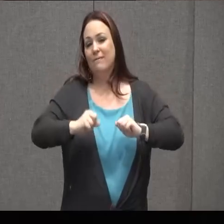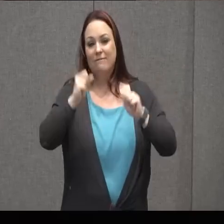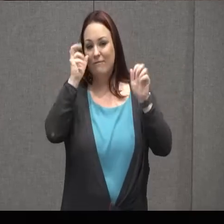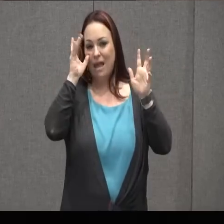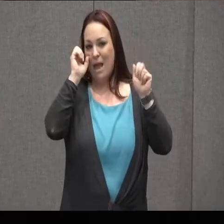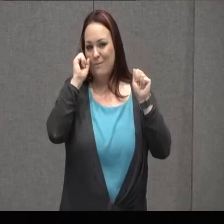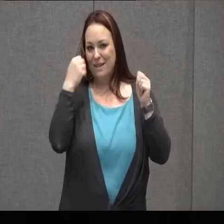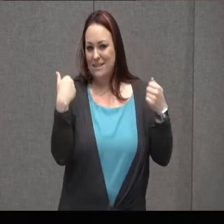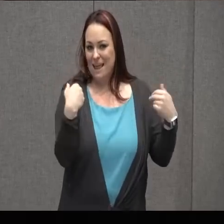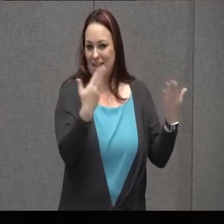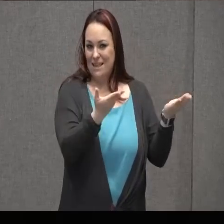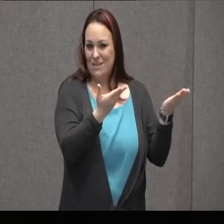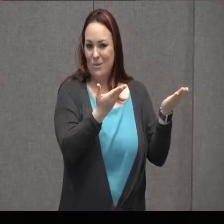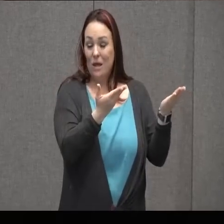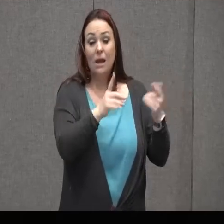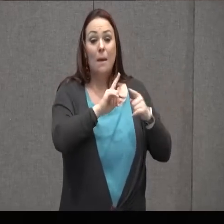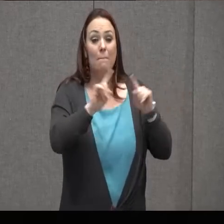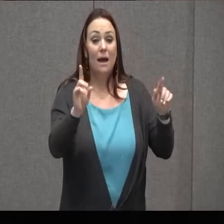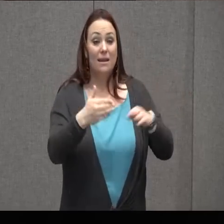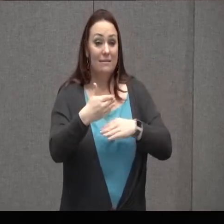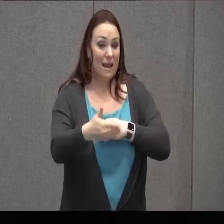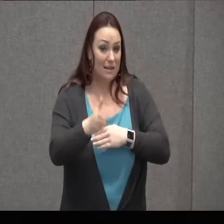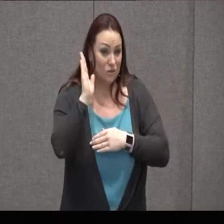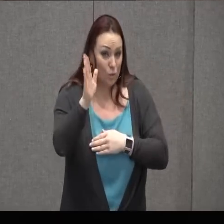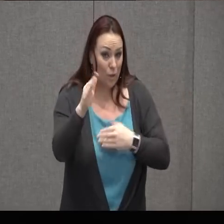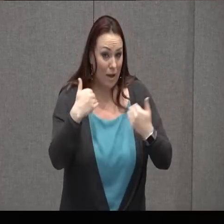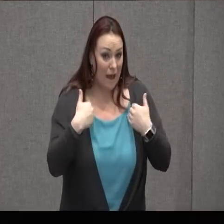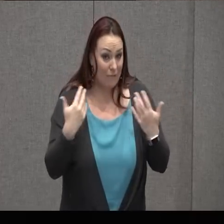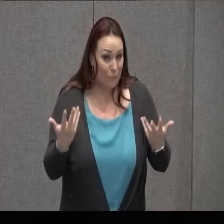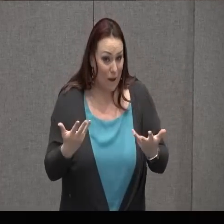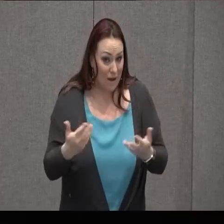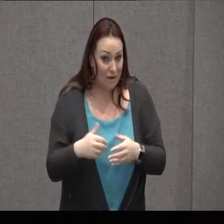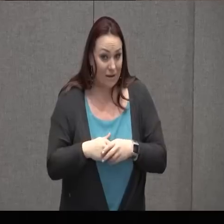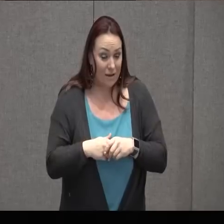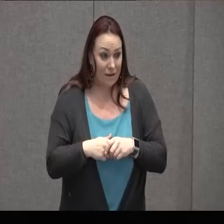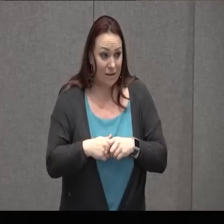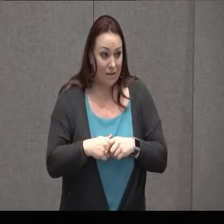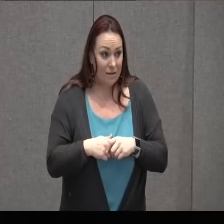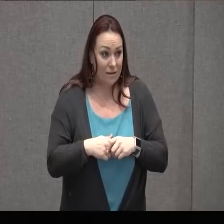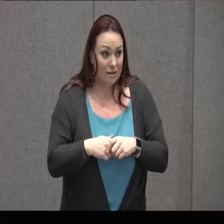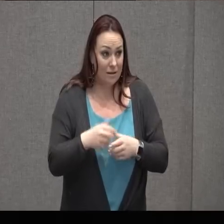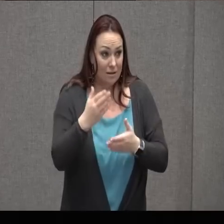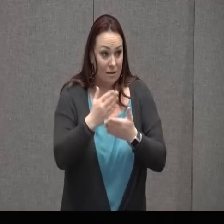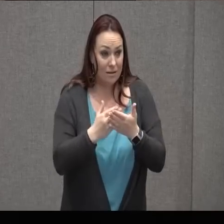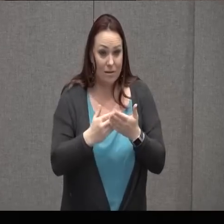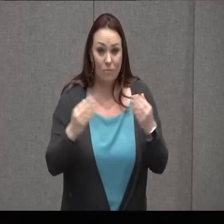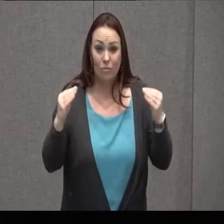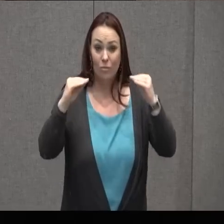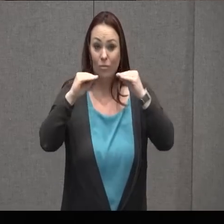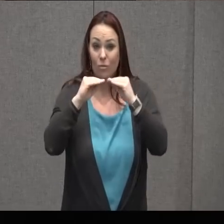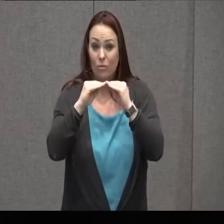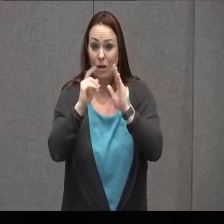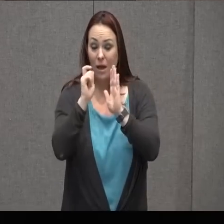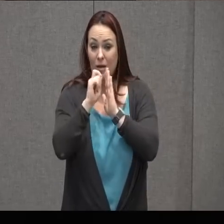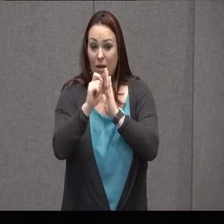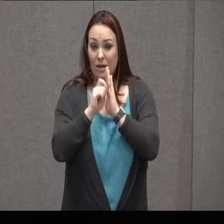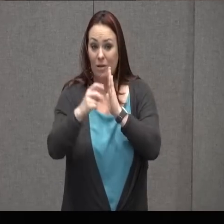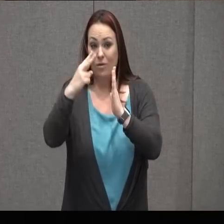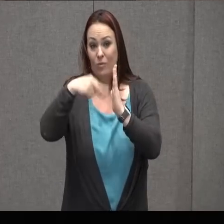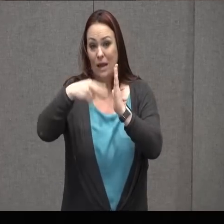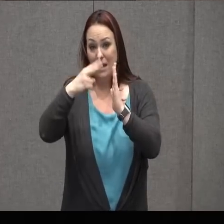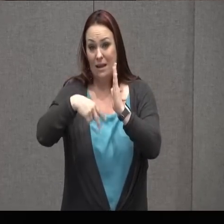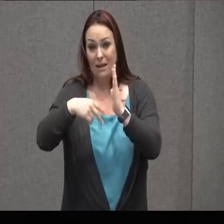one. But next up, we're going to have some more writing and